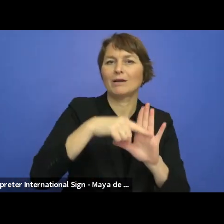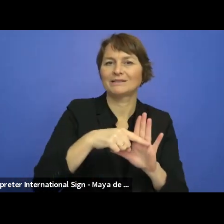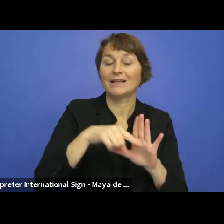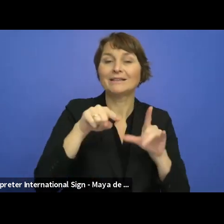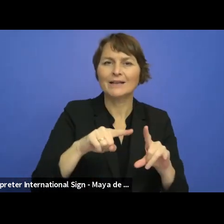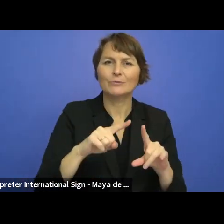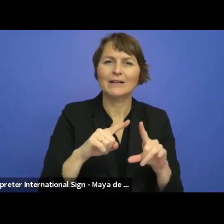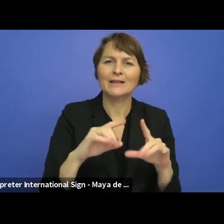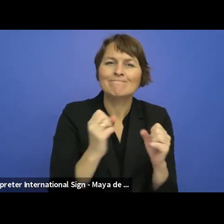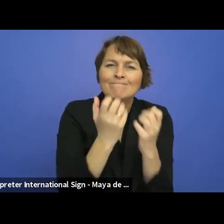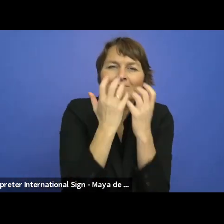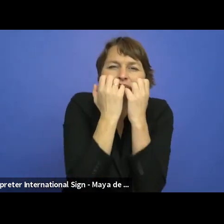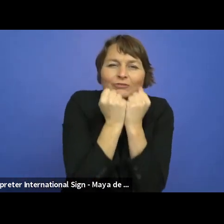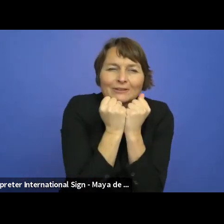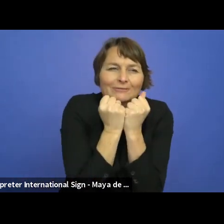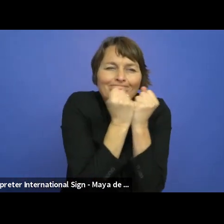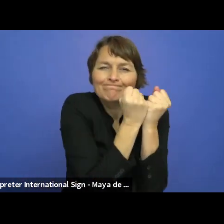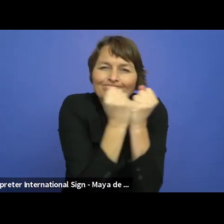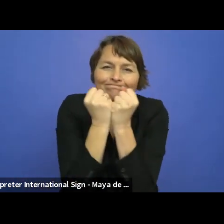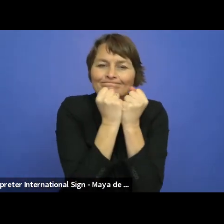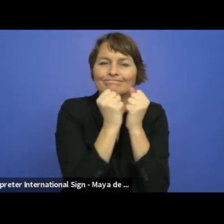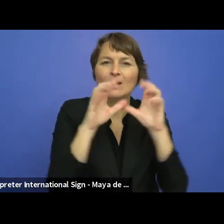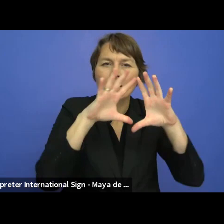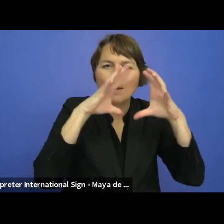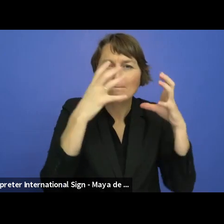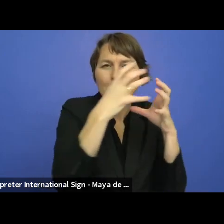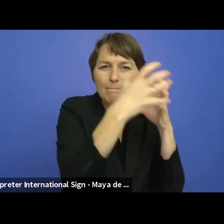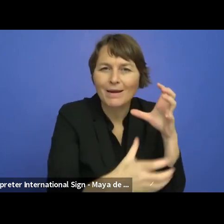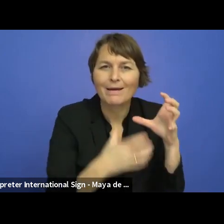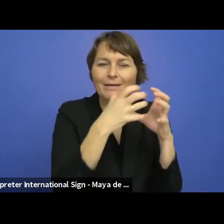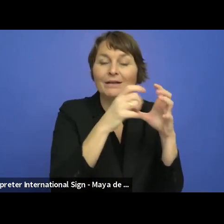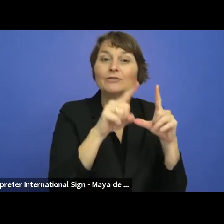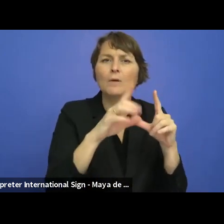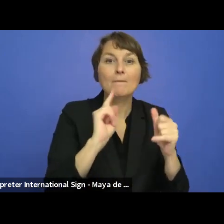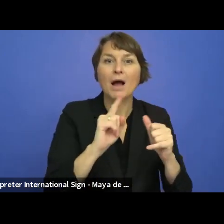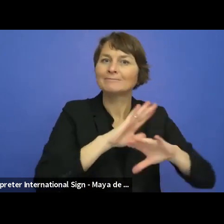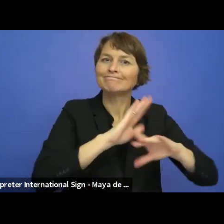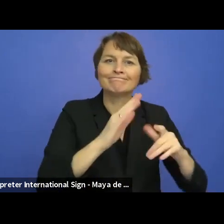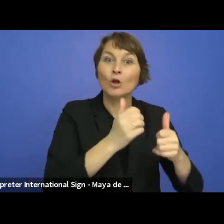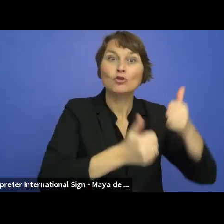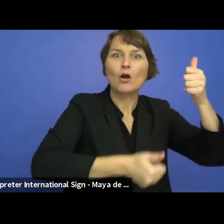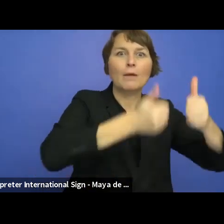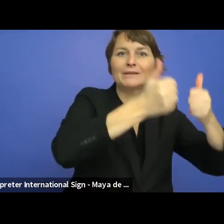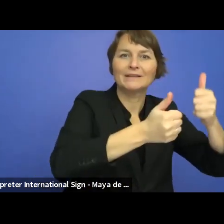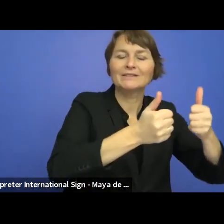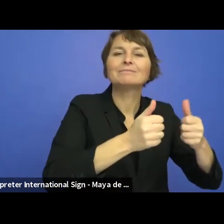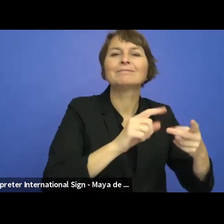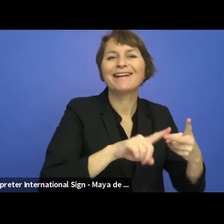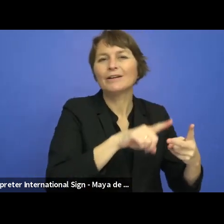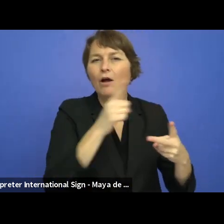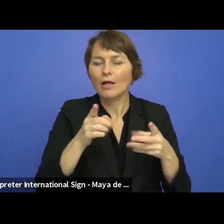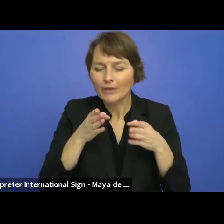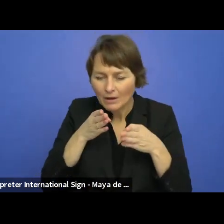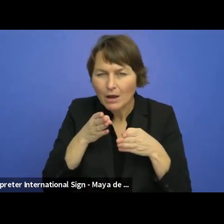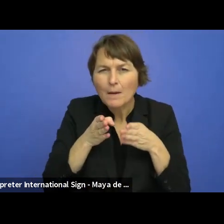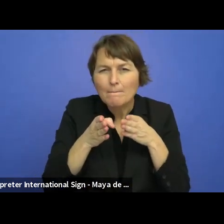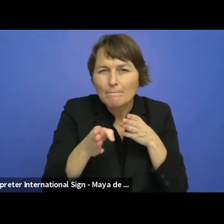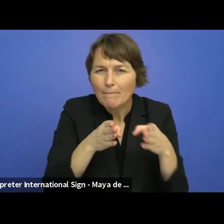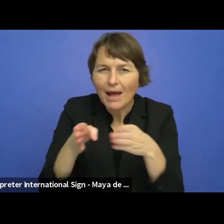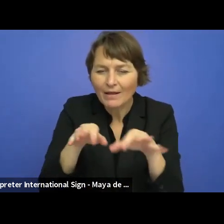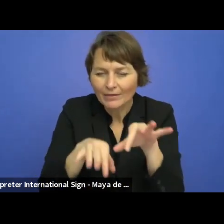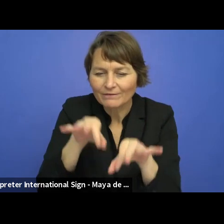These two are collaboration, which is superseding competition, and pathfinding, which is superseding the status quo.